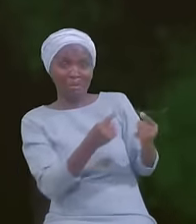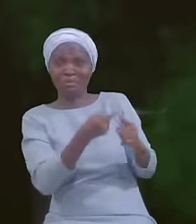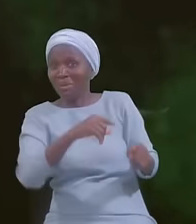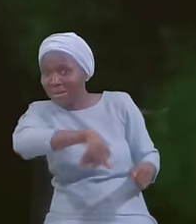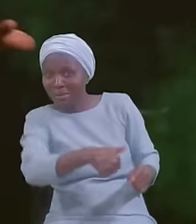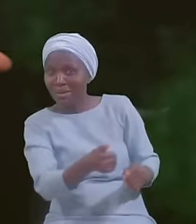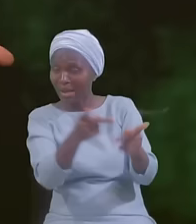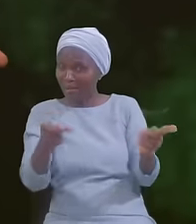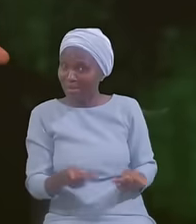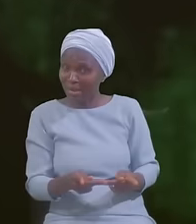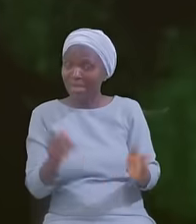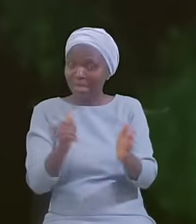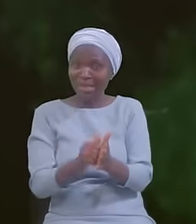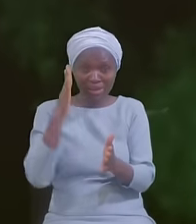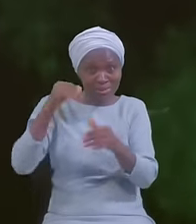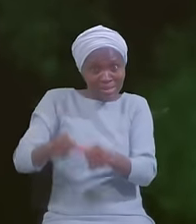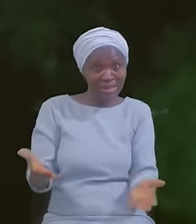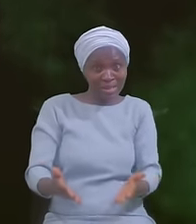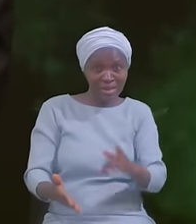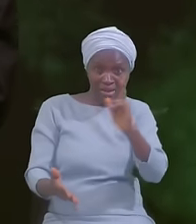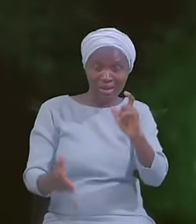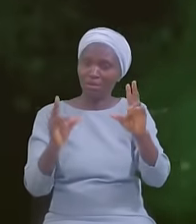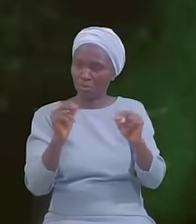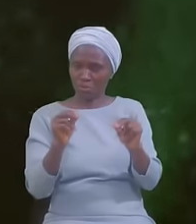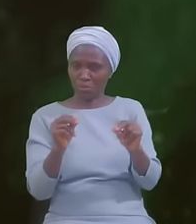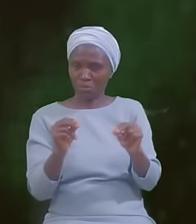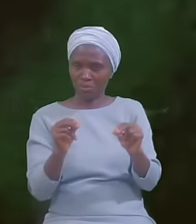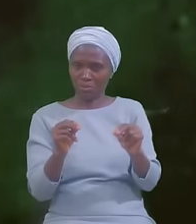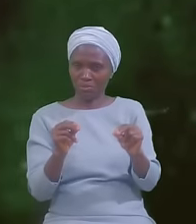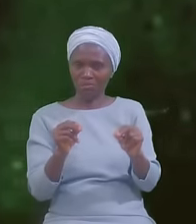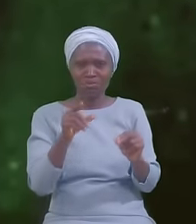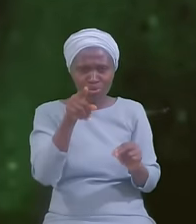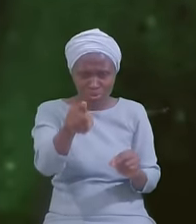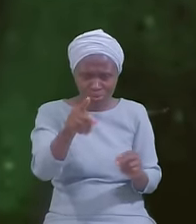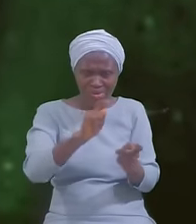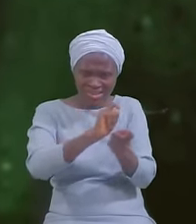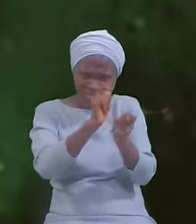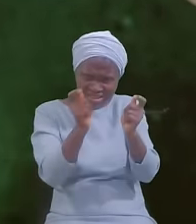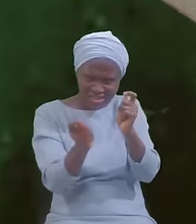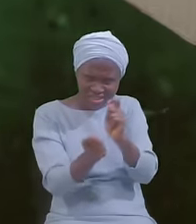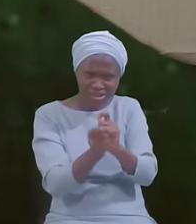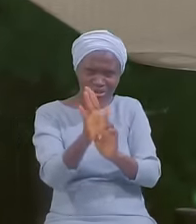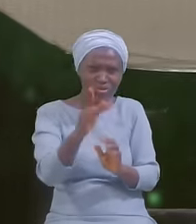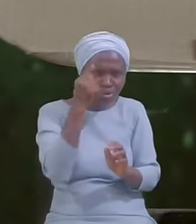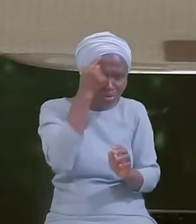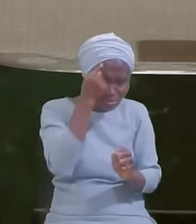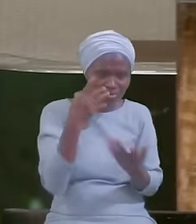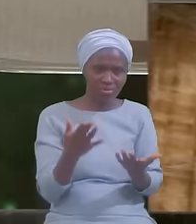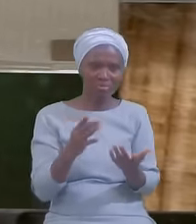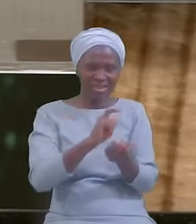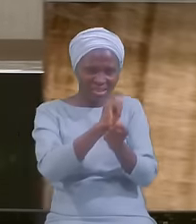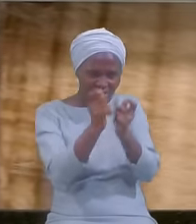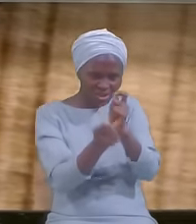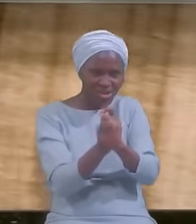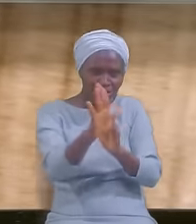other place that will abide? No. Change your thoughts. Change